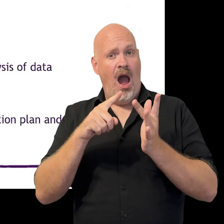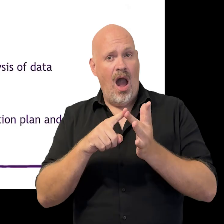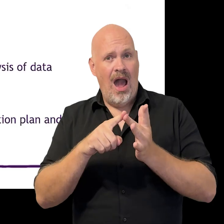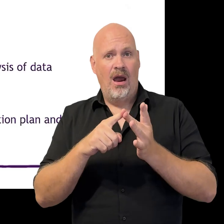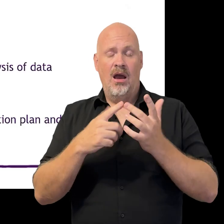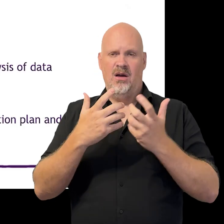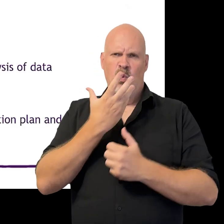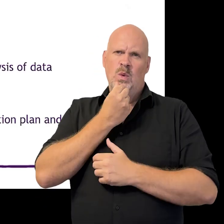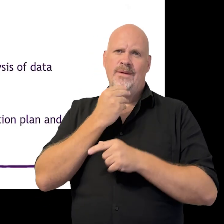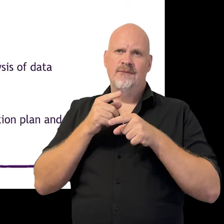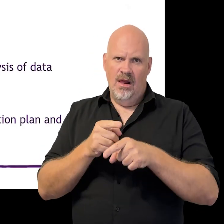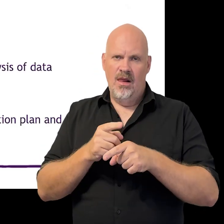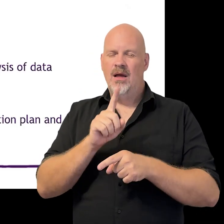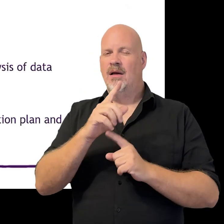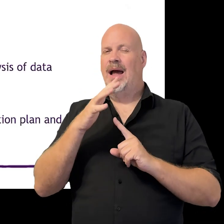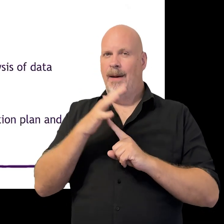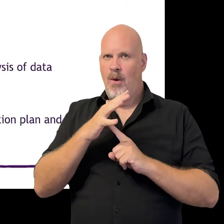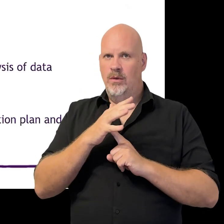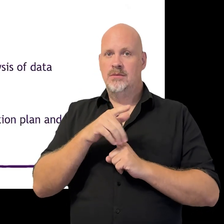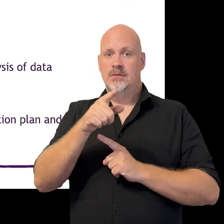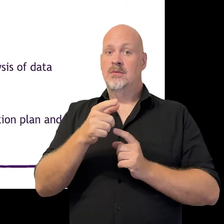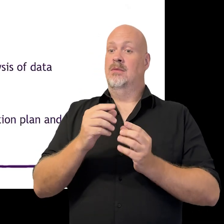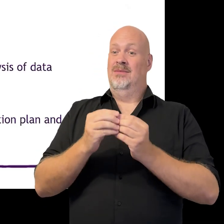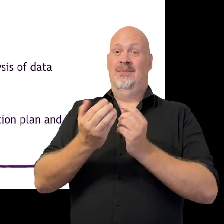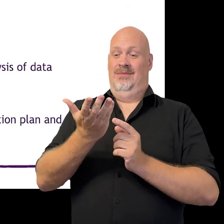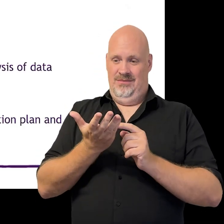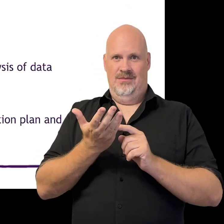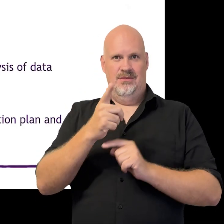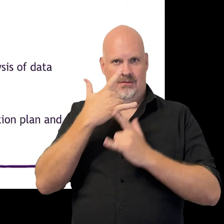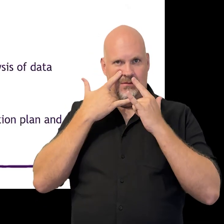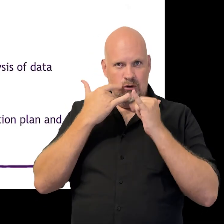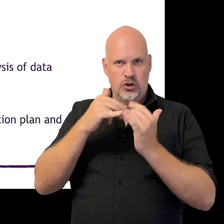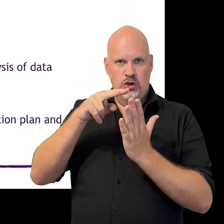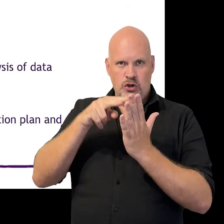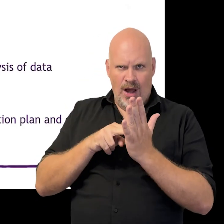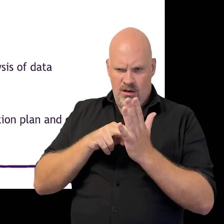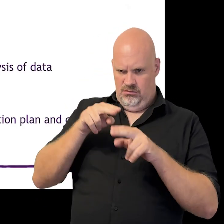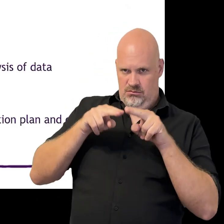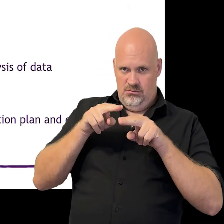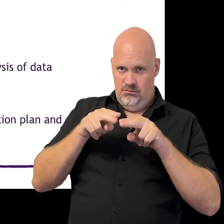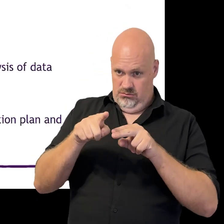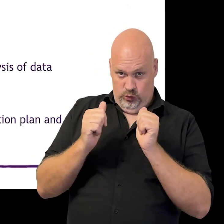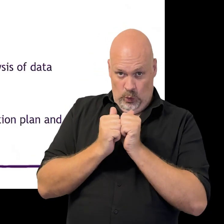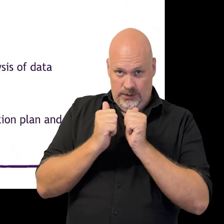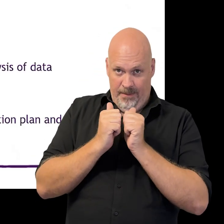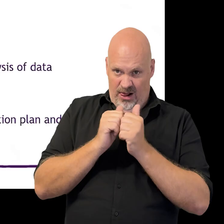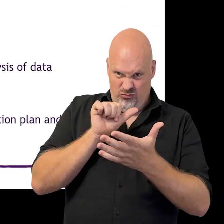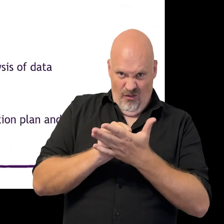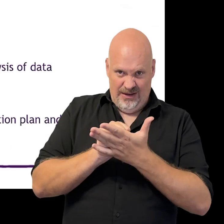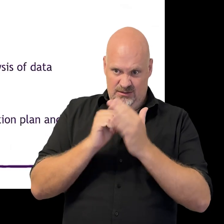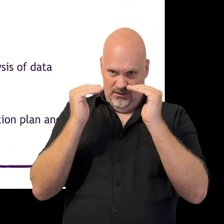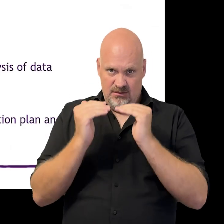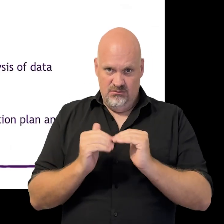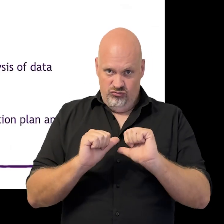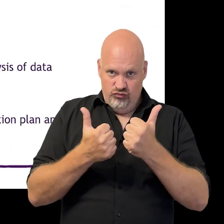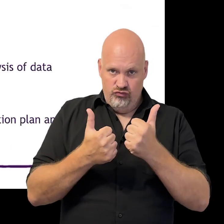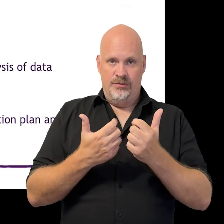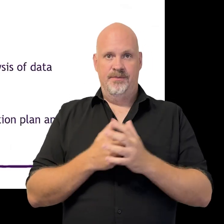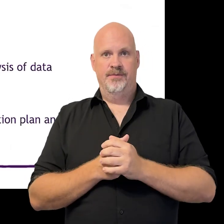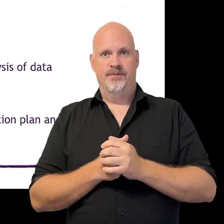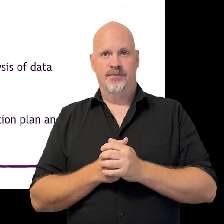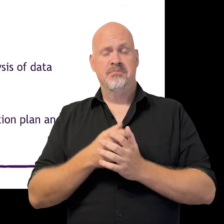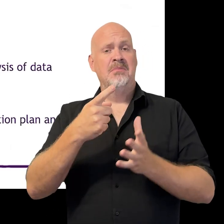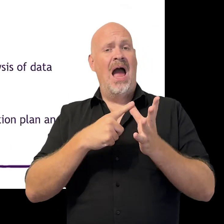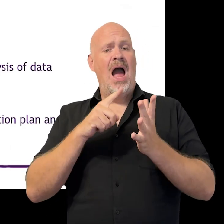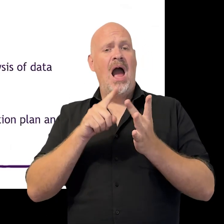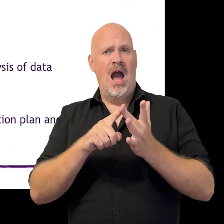then you will need to conduct and engage with some personal reflections upon your research journey.